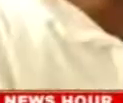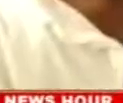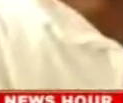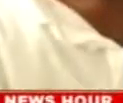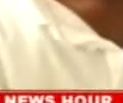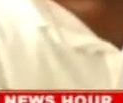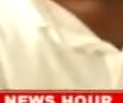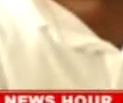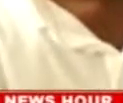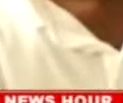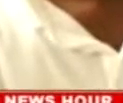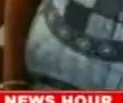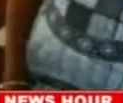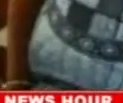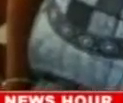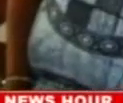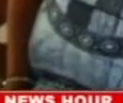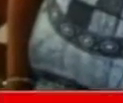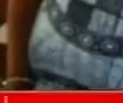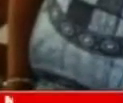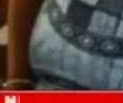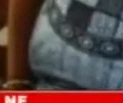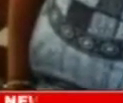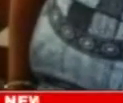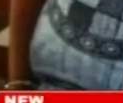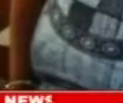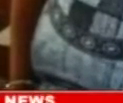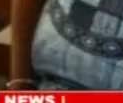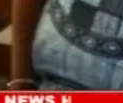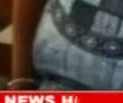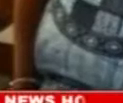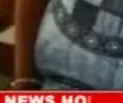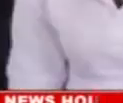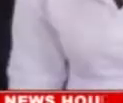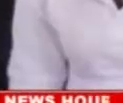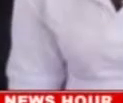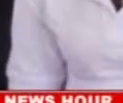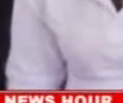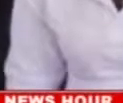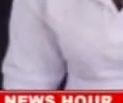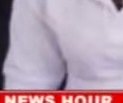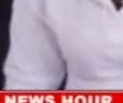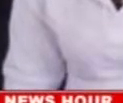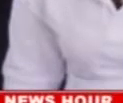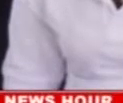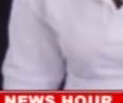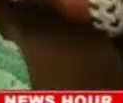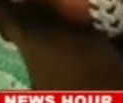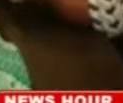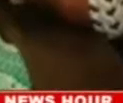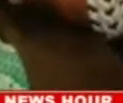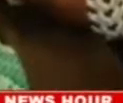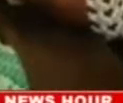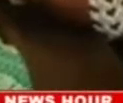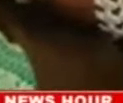message on the theme, "Look, Your Salvation Comes," while asking Christians to rejoice in the face of the